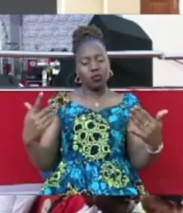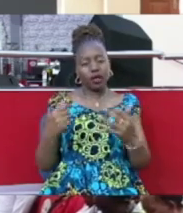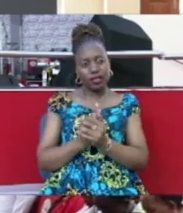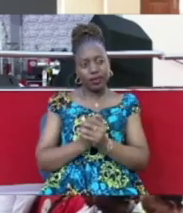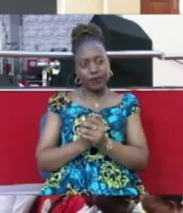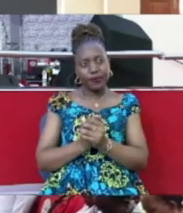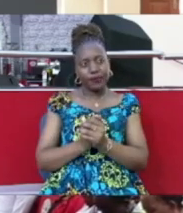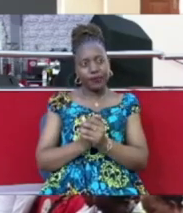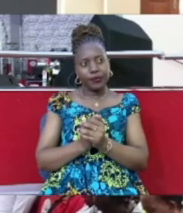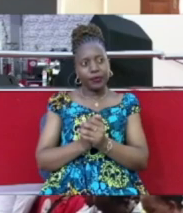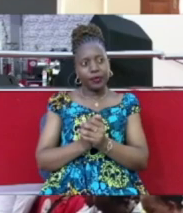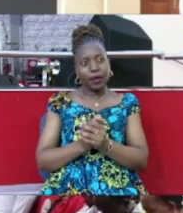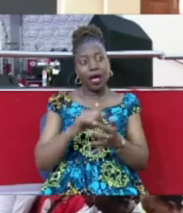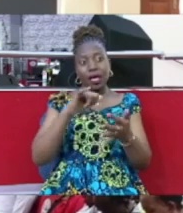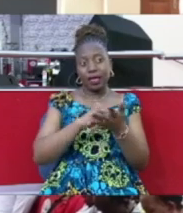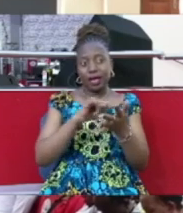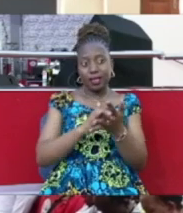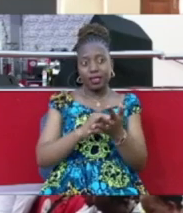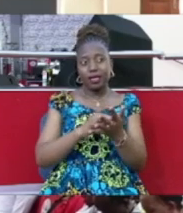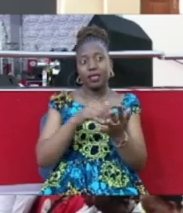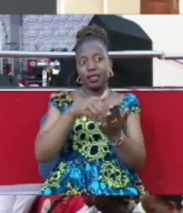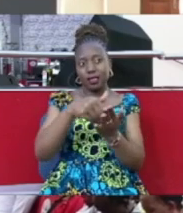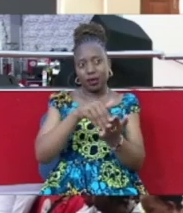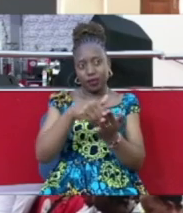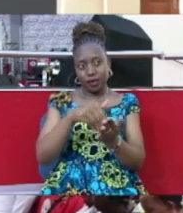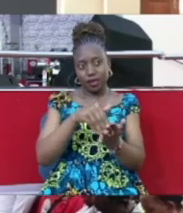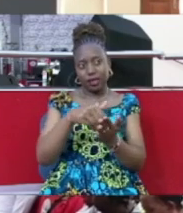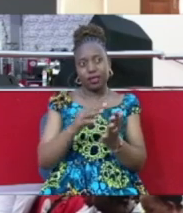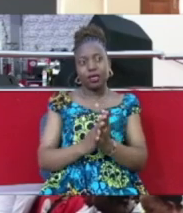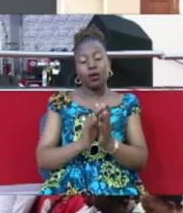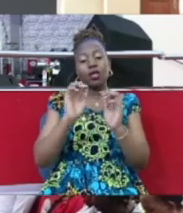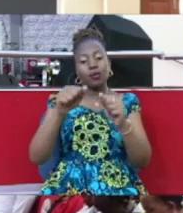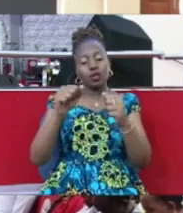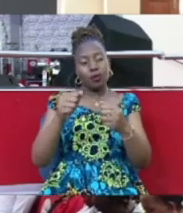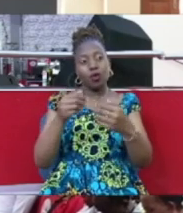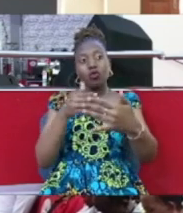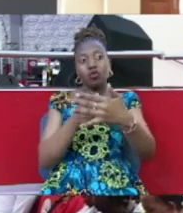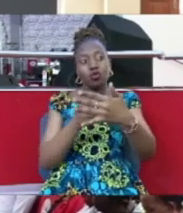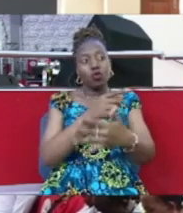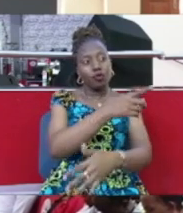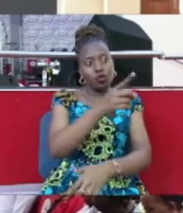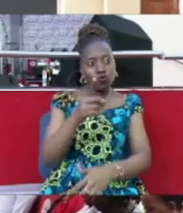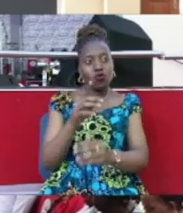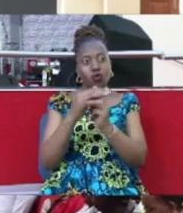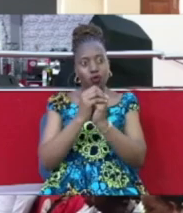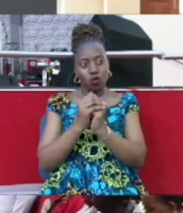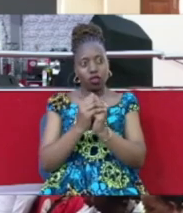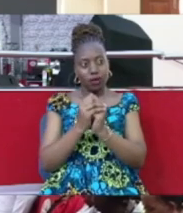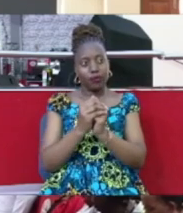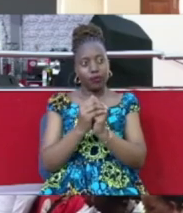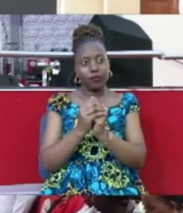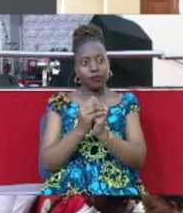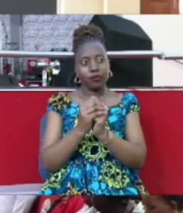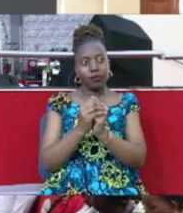vizuri. Now that is a stronghold. Hiyo ni kipingamizi. It will hinder you from worship. worshiping. Itakuzuia ushinde kumwabudu.